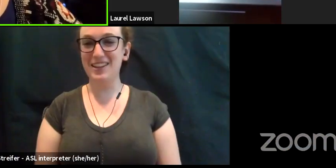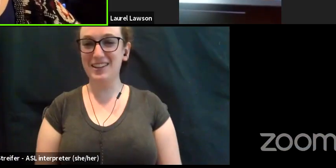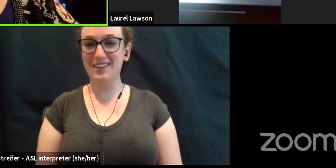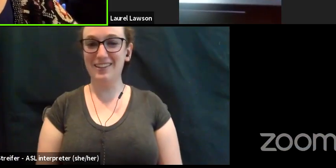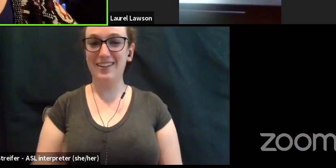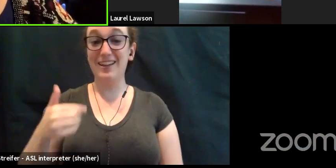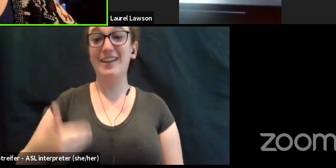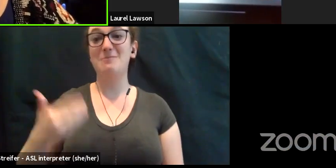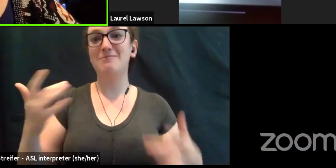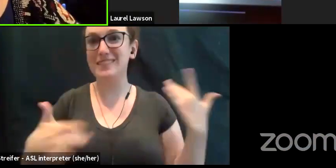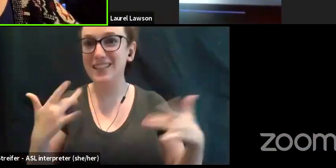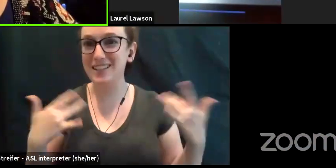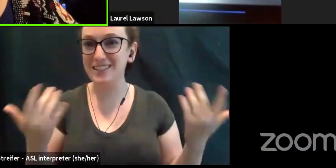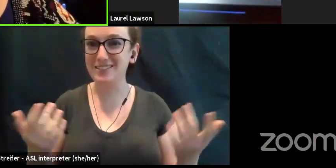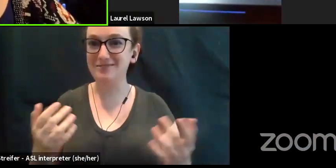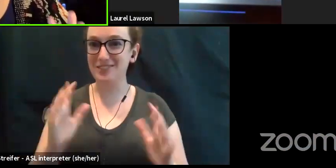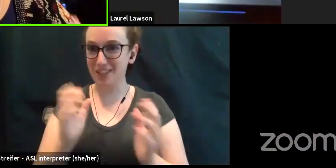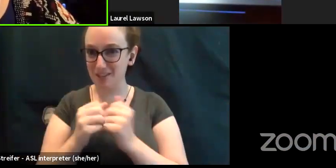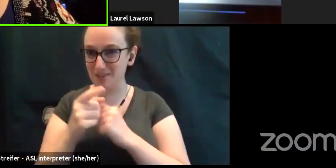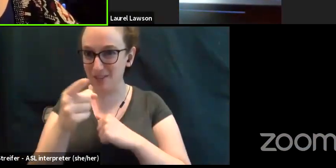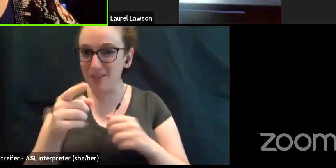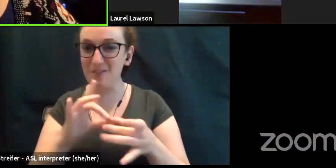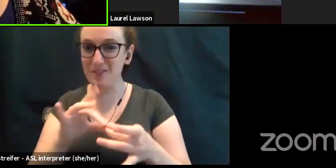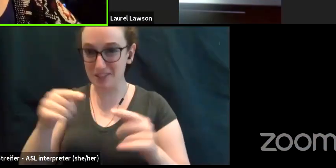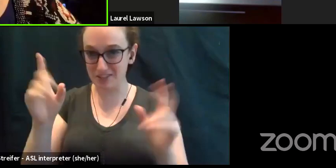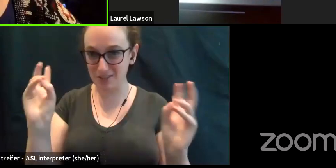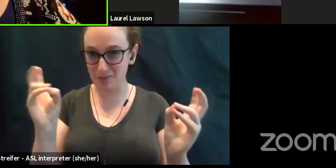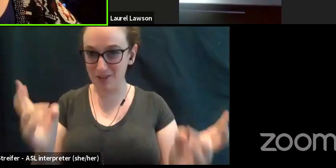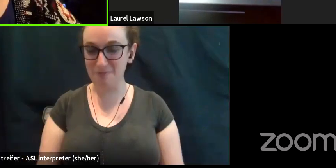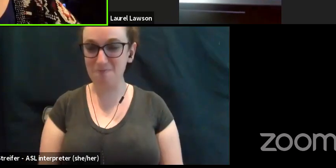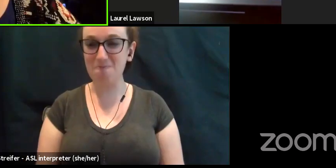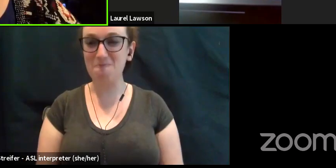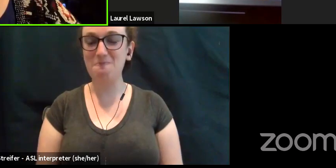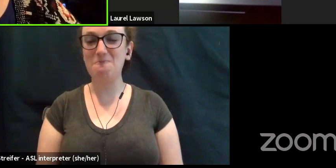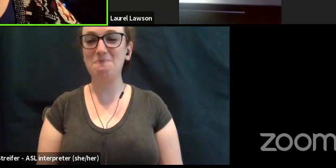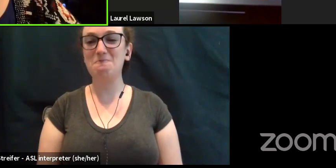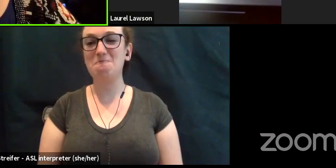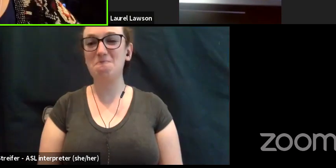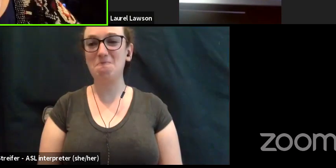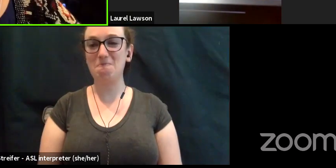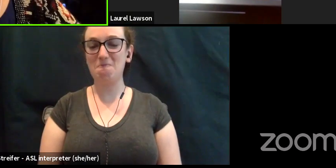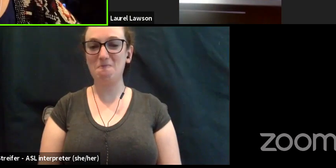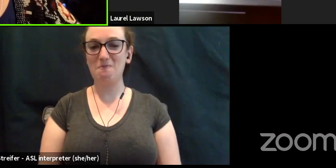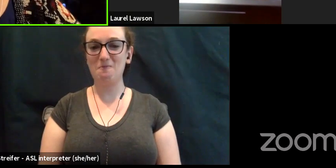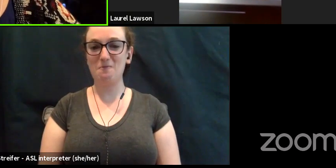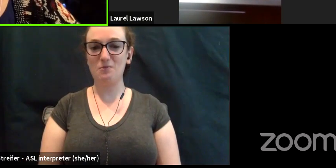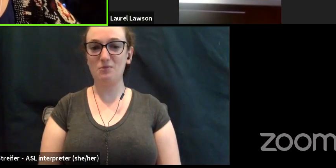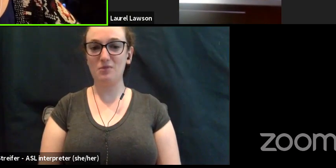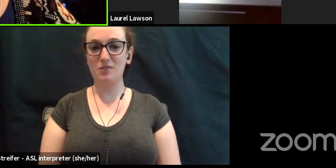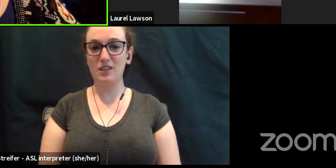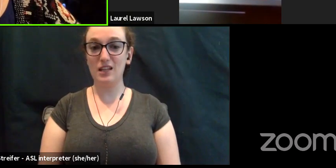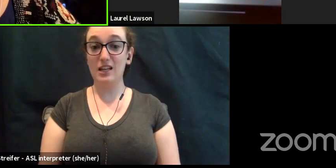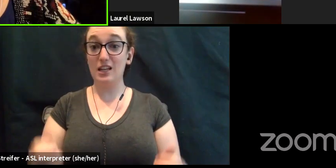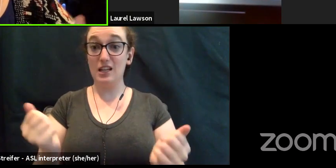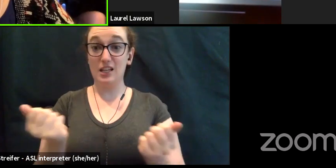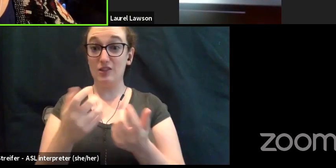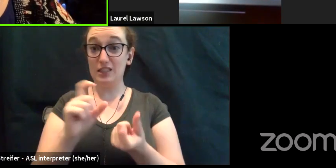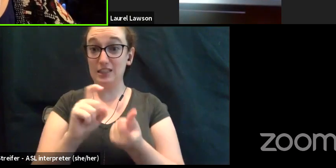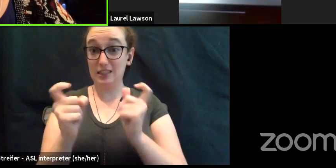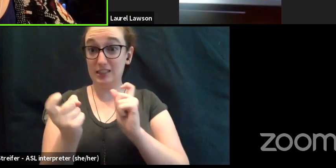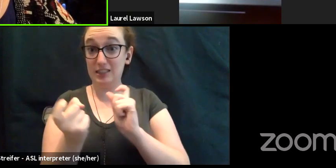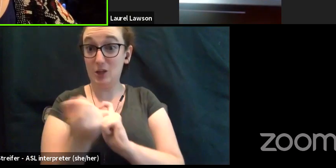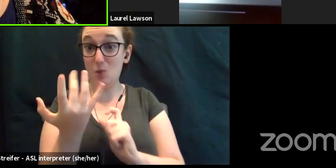I am so thrilled to be talking with you about this topic. And things shifted because I think I didn't